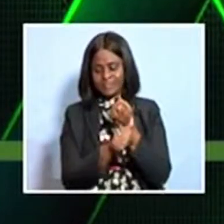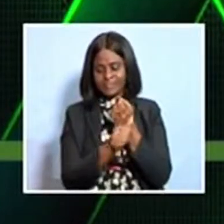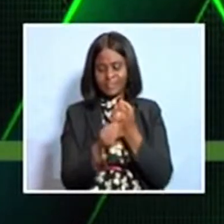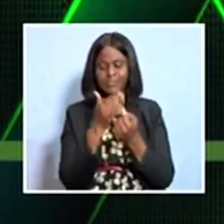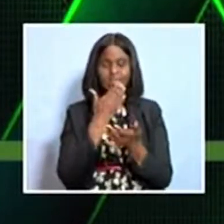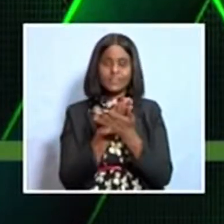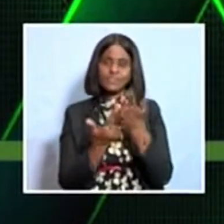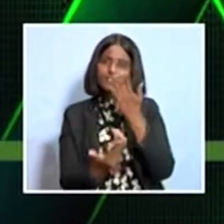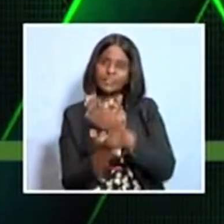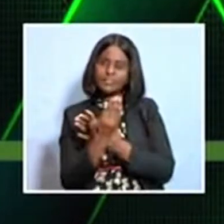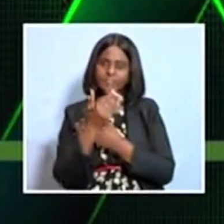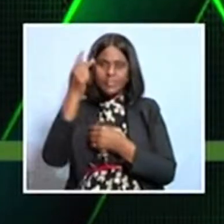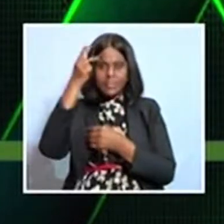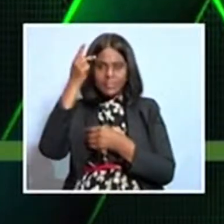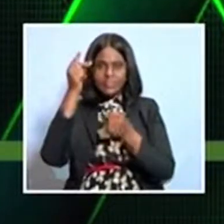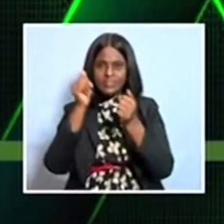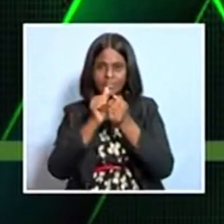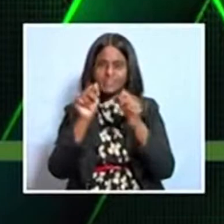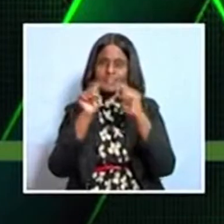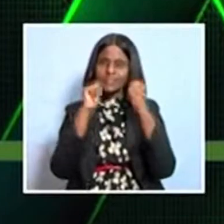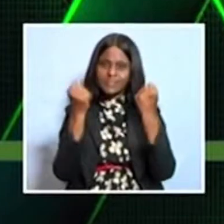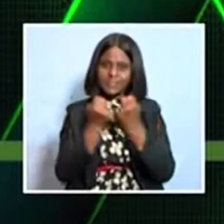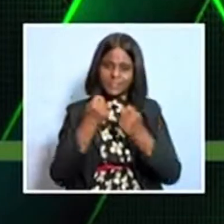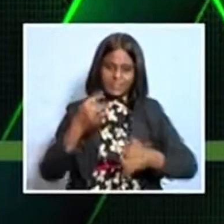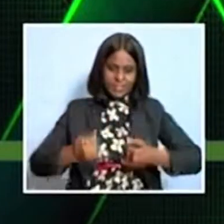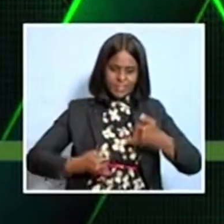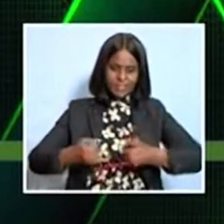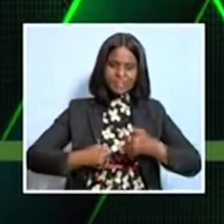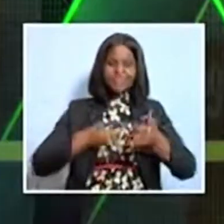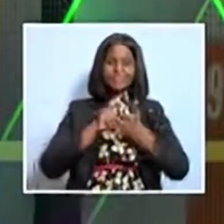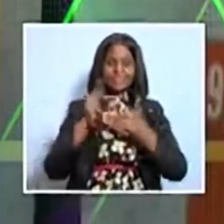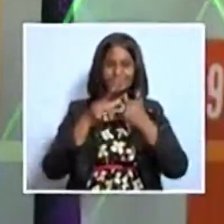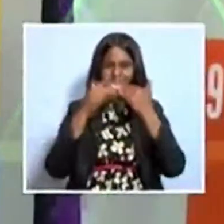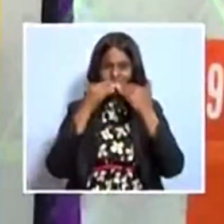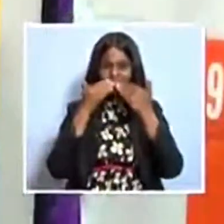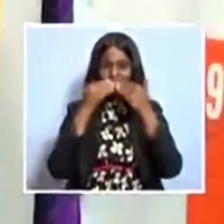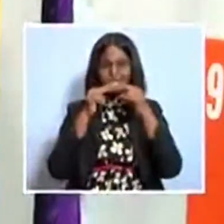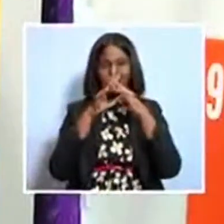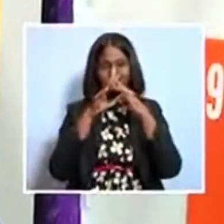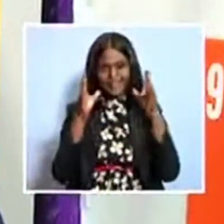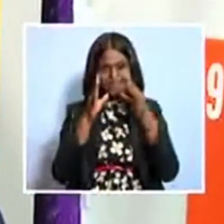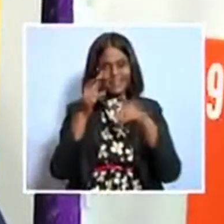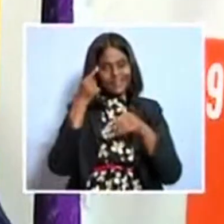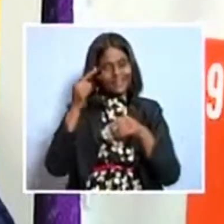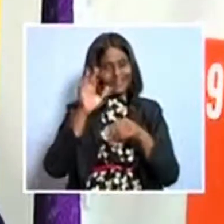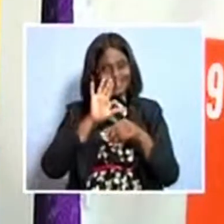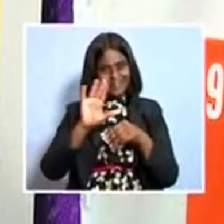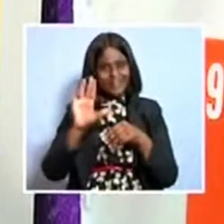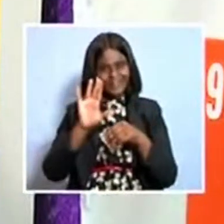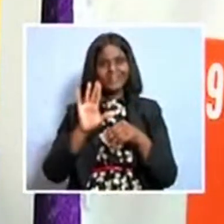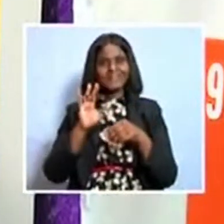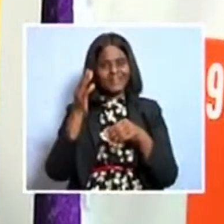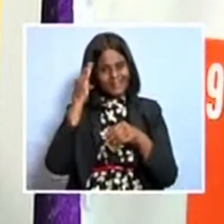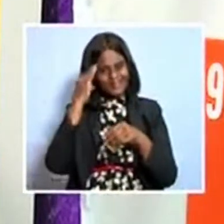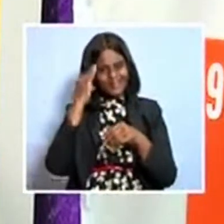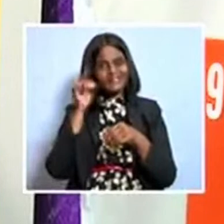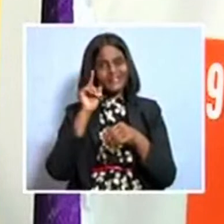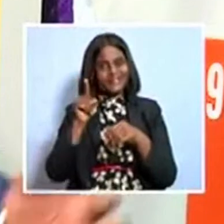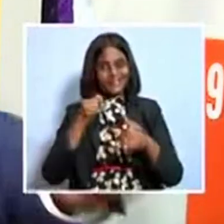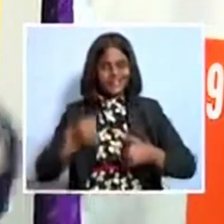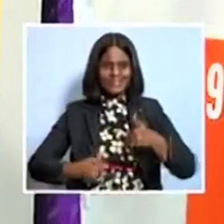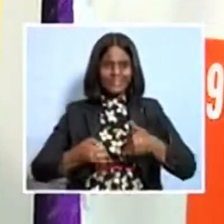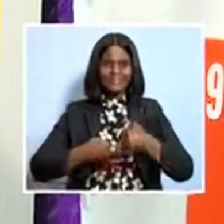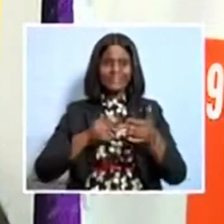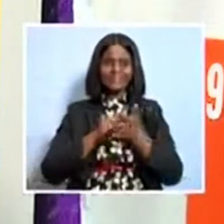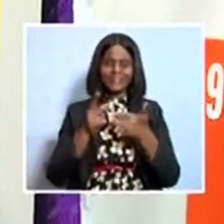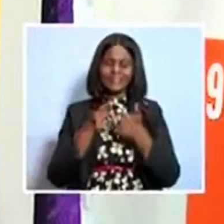morning, President and the panel. Enjoying the program. Thank you so much, Samantha, for letting us know that you're enjoying. Maybe